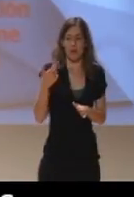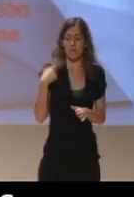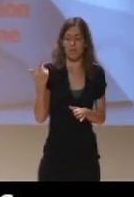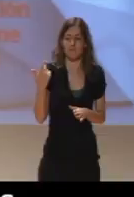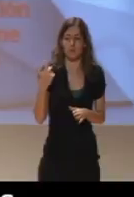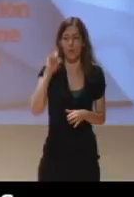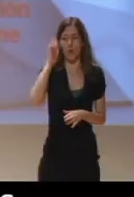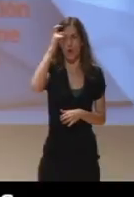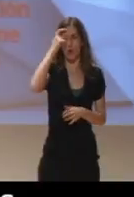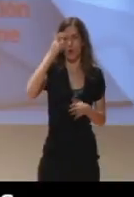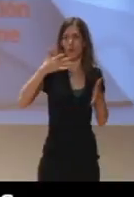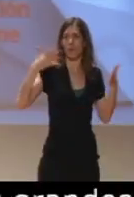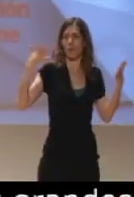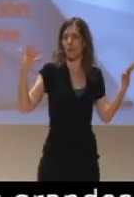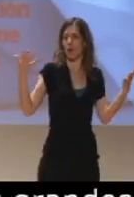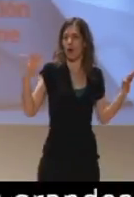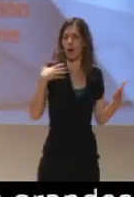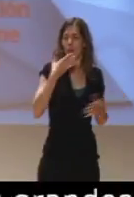because